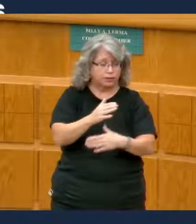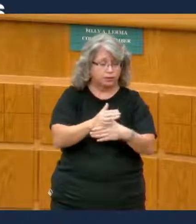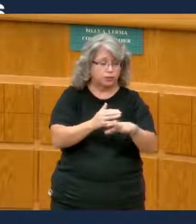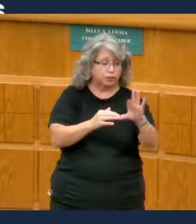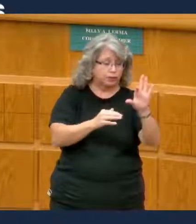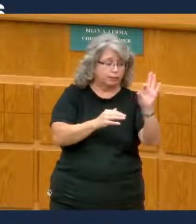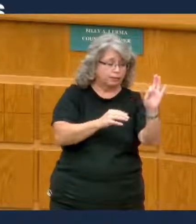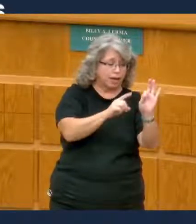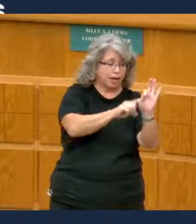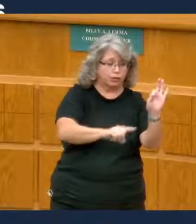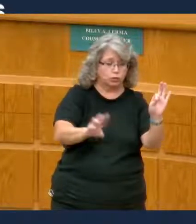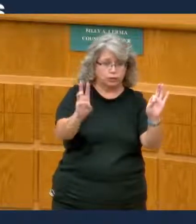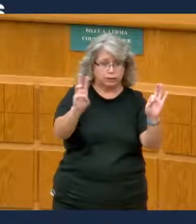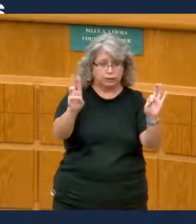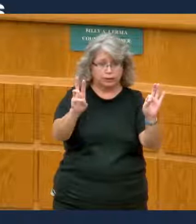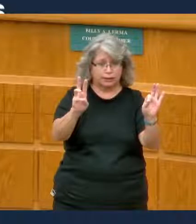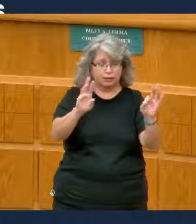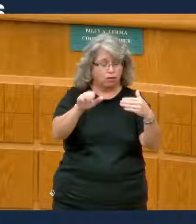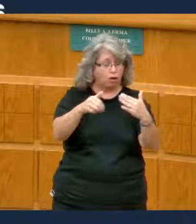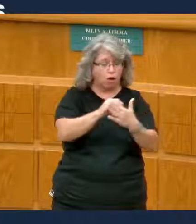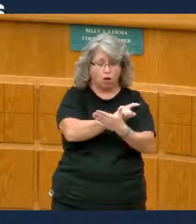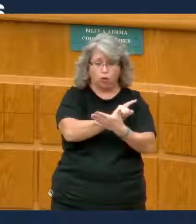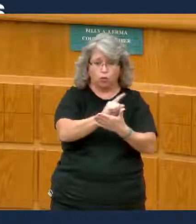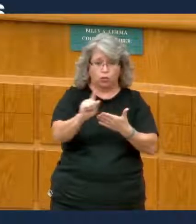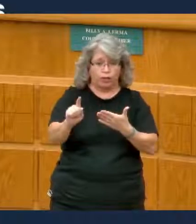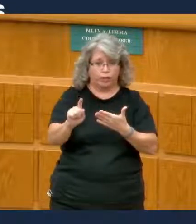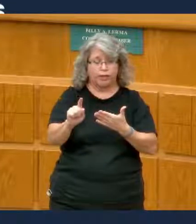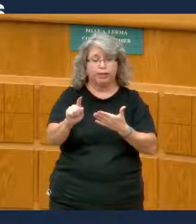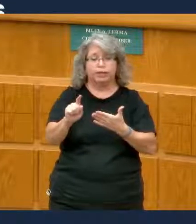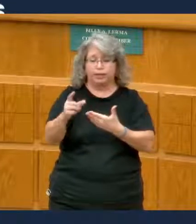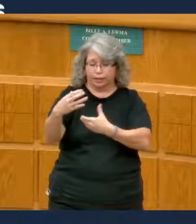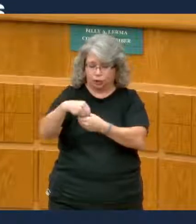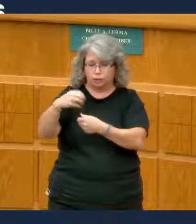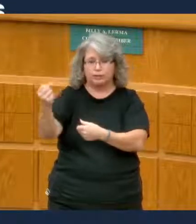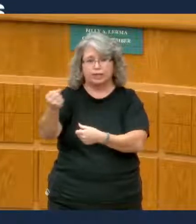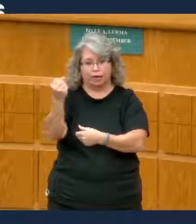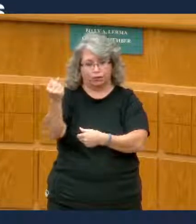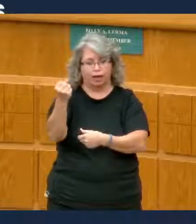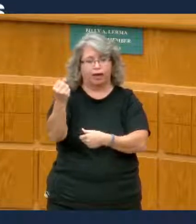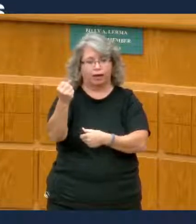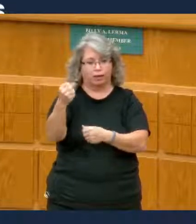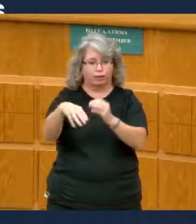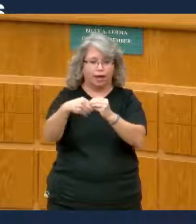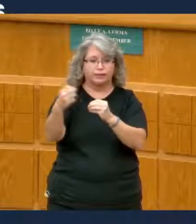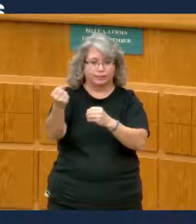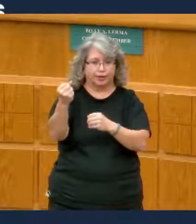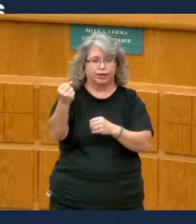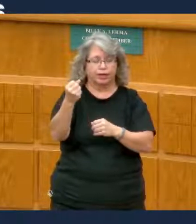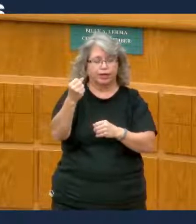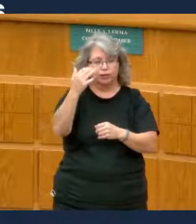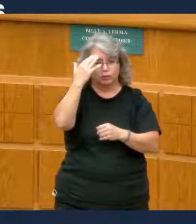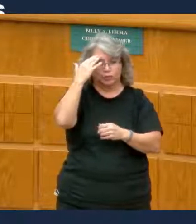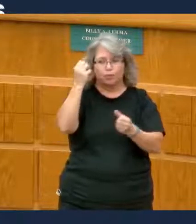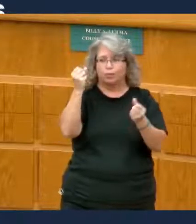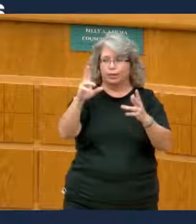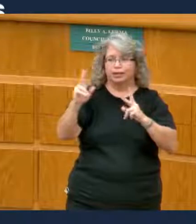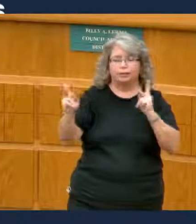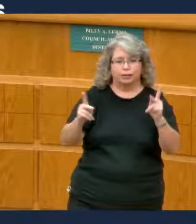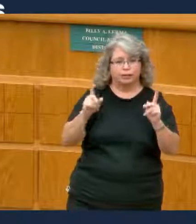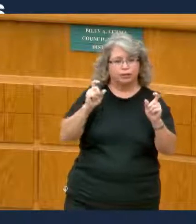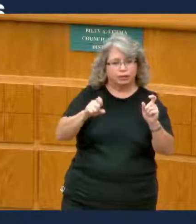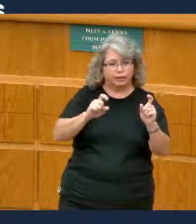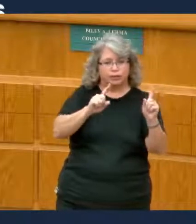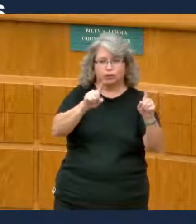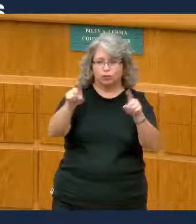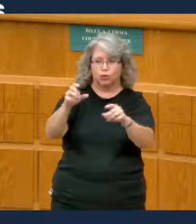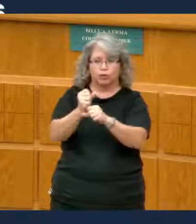6 p.m. all week, and we've even included Saturday because we know how many people are needing to get tested